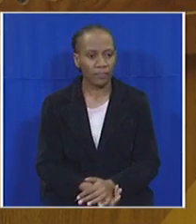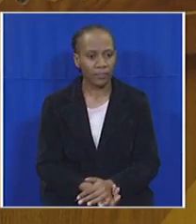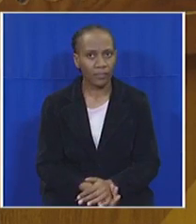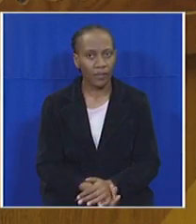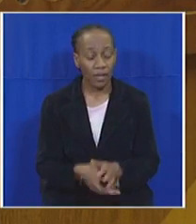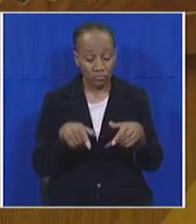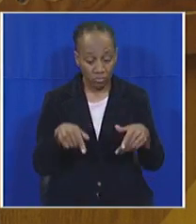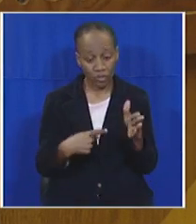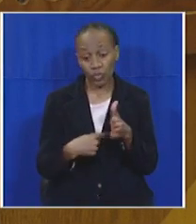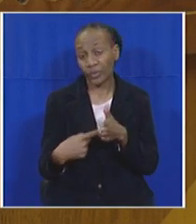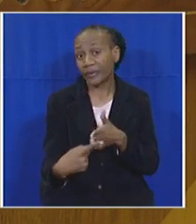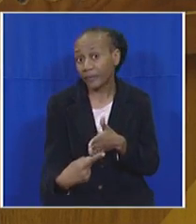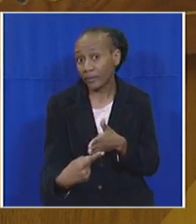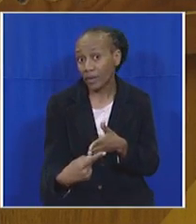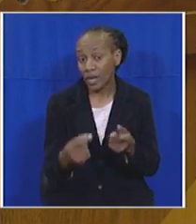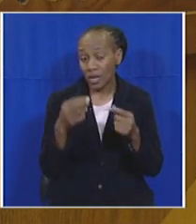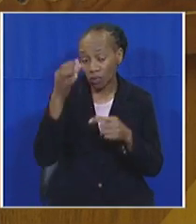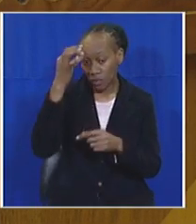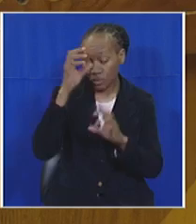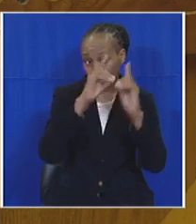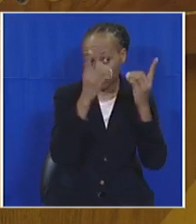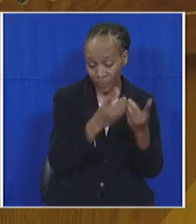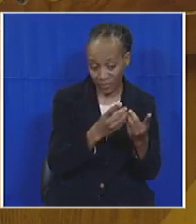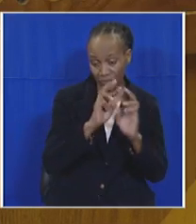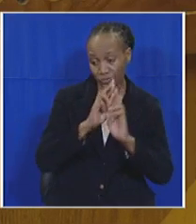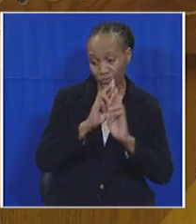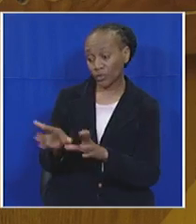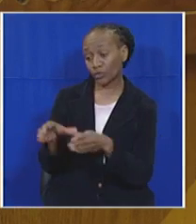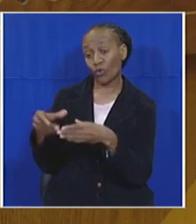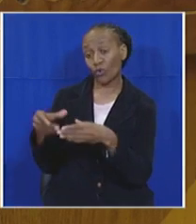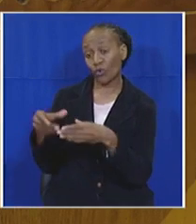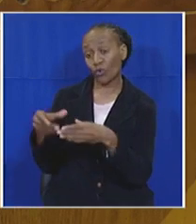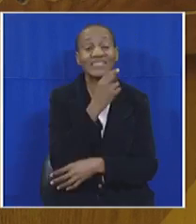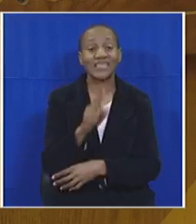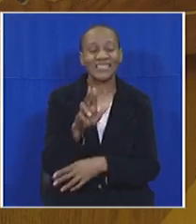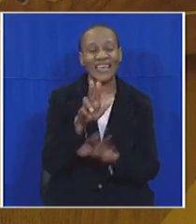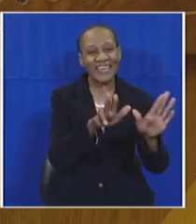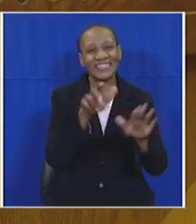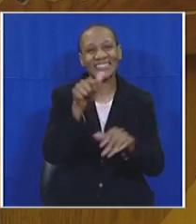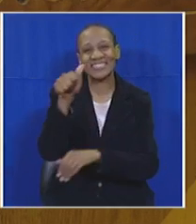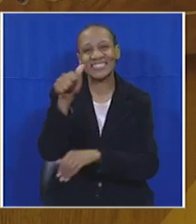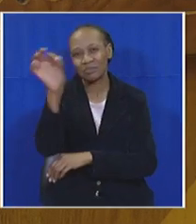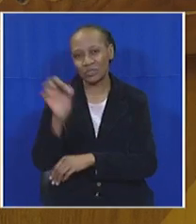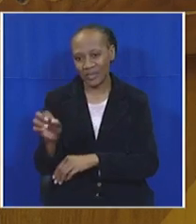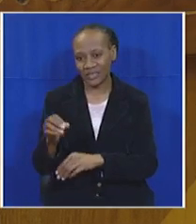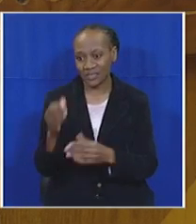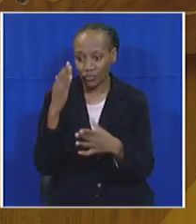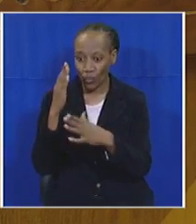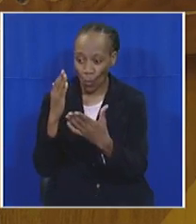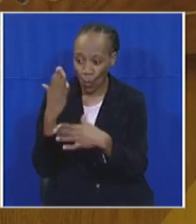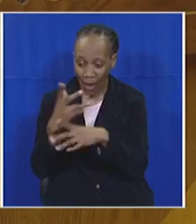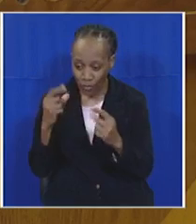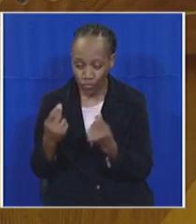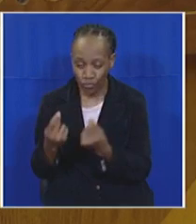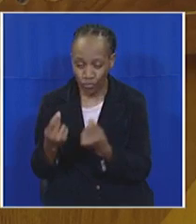this week from the Department of Cooperative Governance to the Portfolio Committee, 86 municipalities are not viable, and